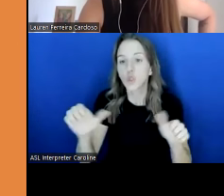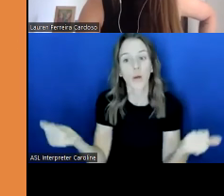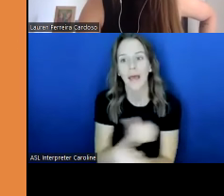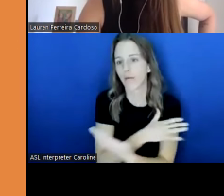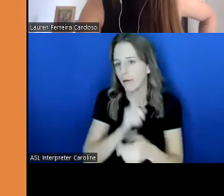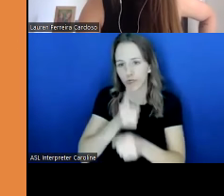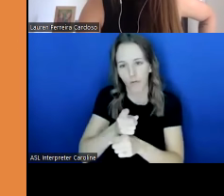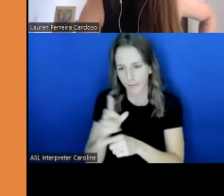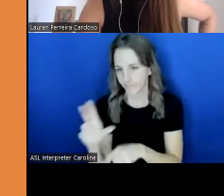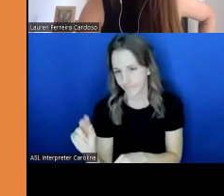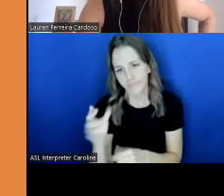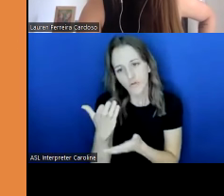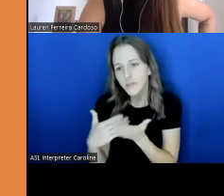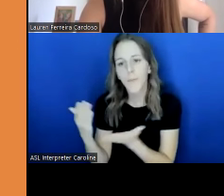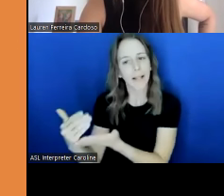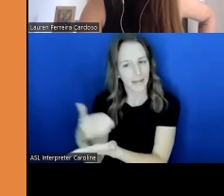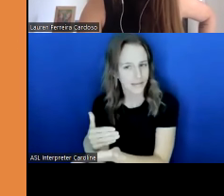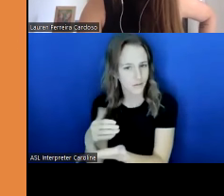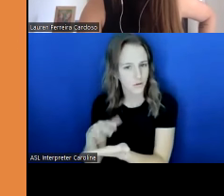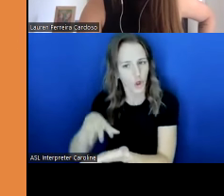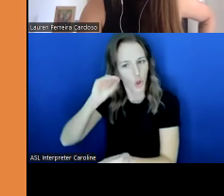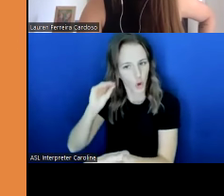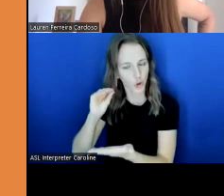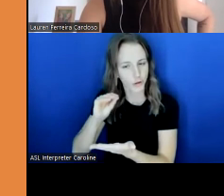that there were some lessons to be learned